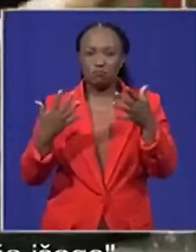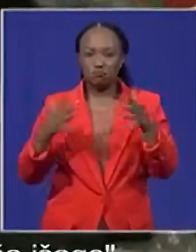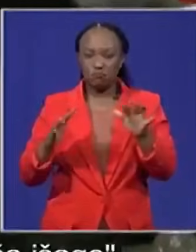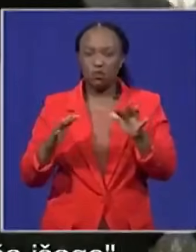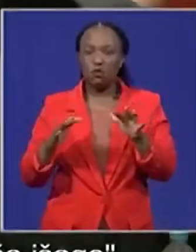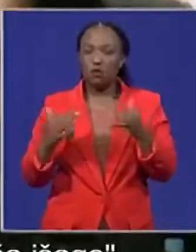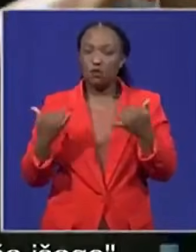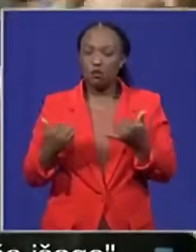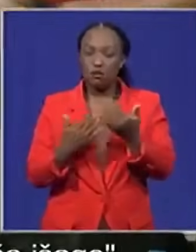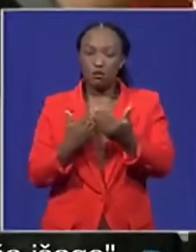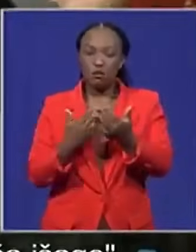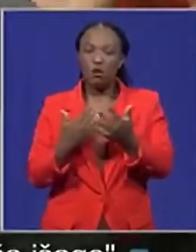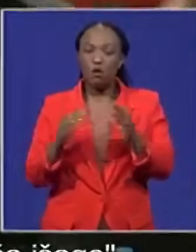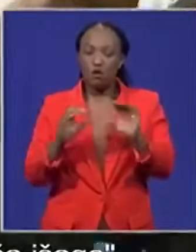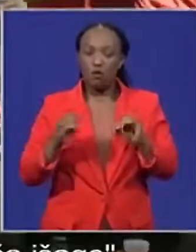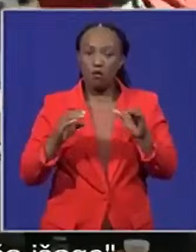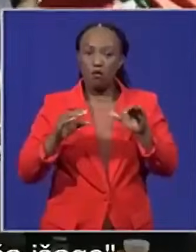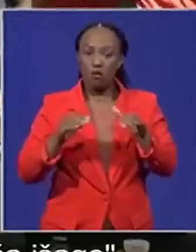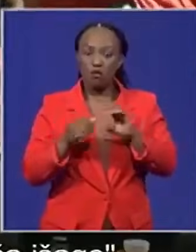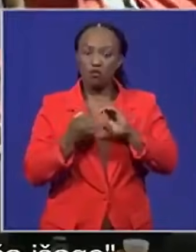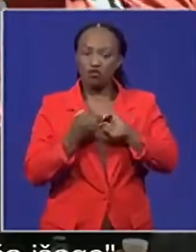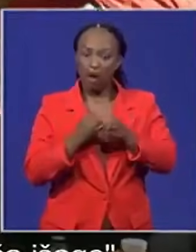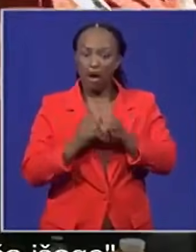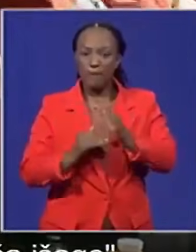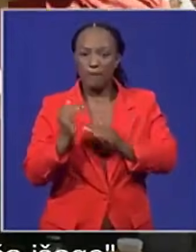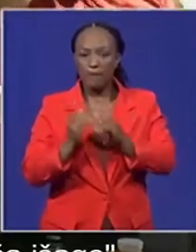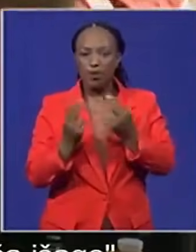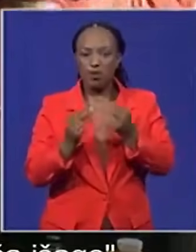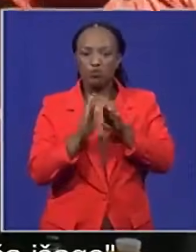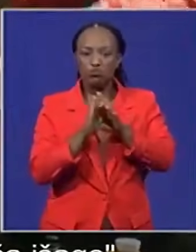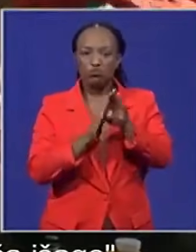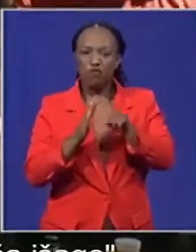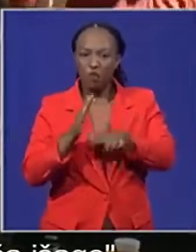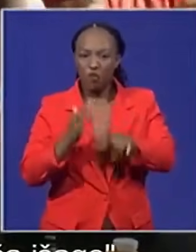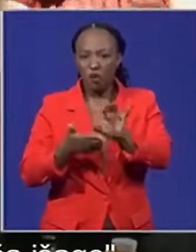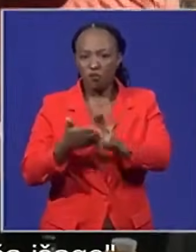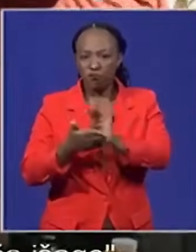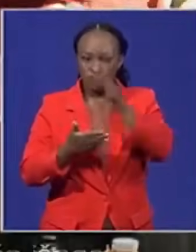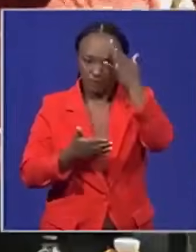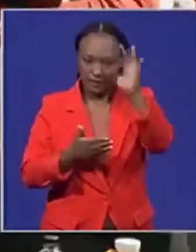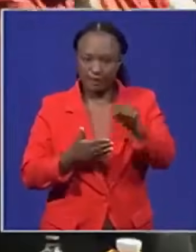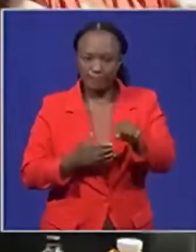yeo e tletšego kgatong ya mokgatlo wa go leka go ekagaliswa dikgethong tša mebušo selegae.